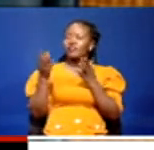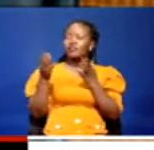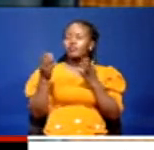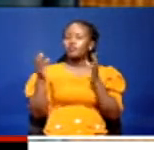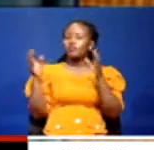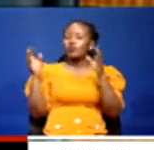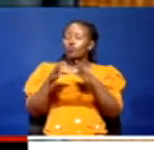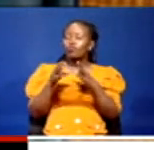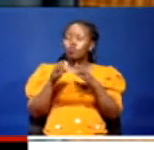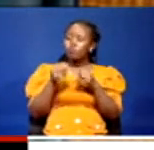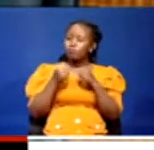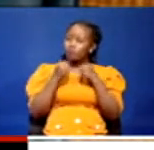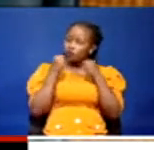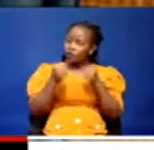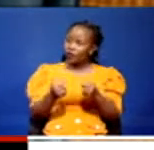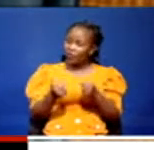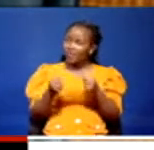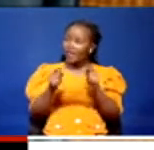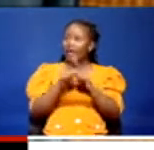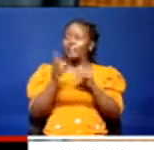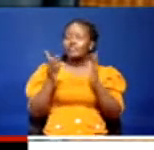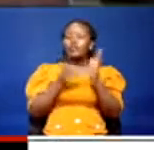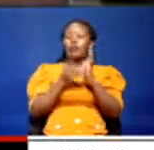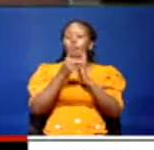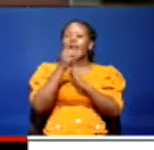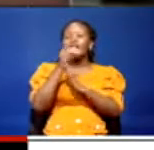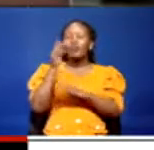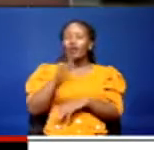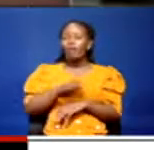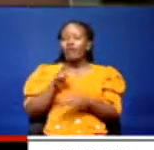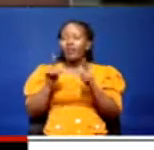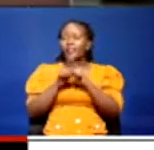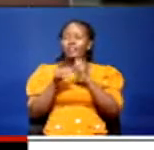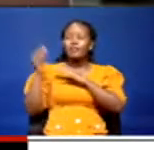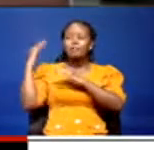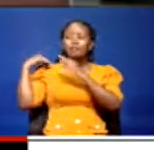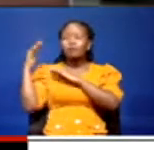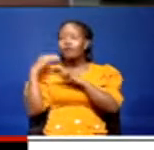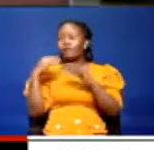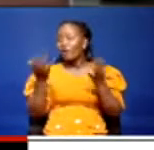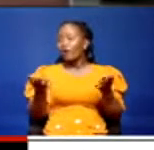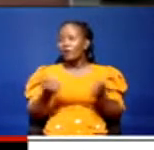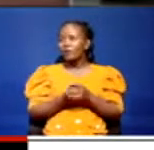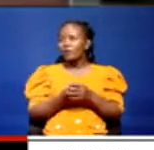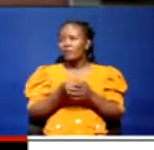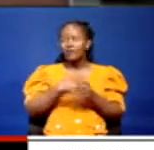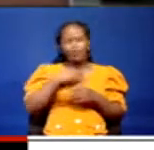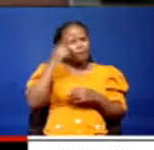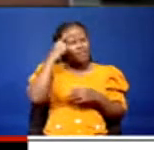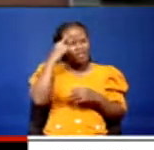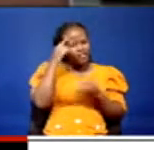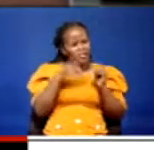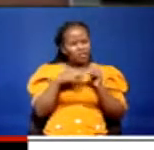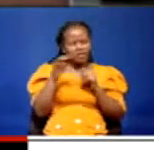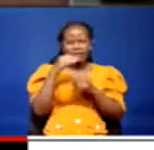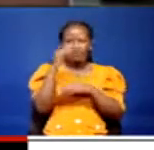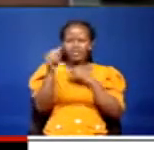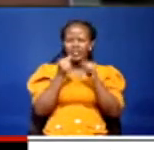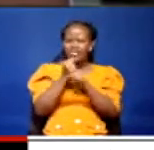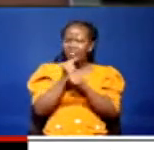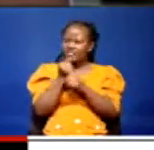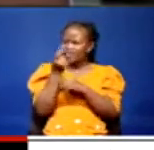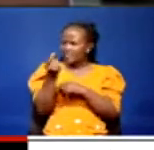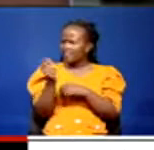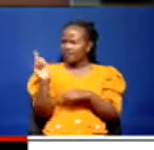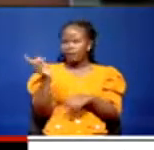strong as the Maendeleo ya Wanawake that it was back then? I do not think 70 years is a small thing for Maendeleo. Leaders come in with their